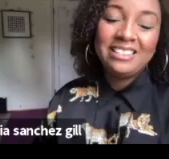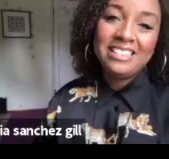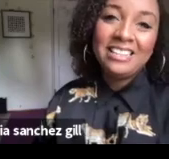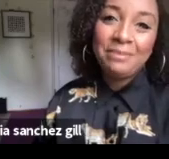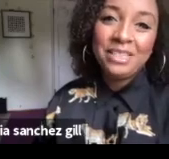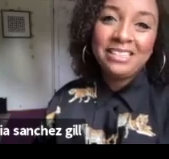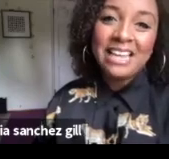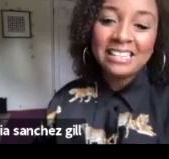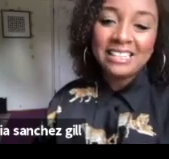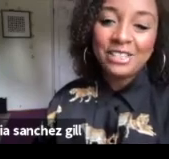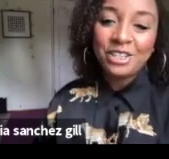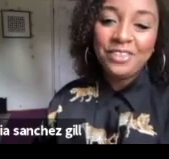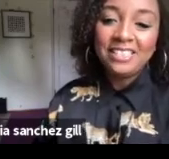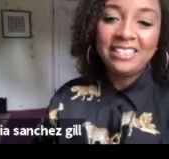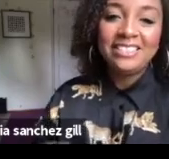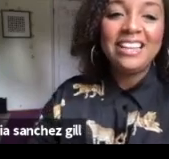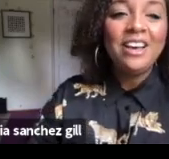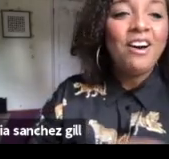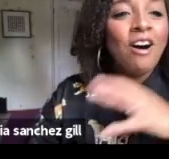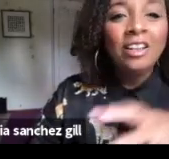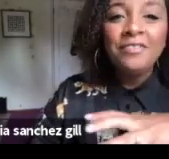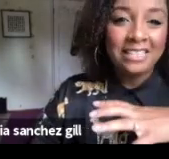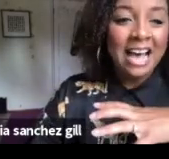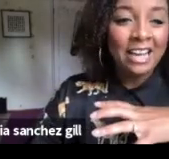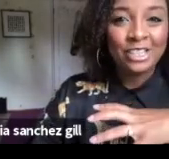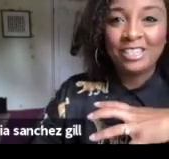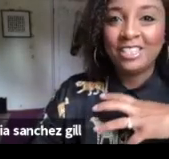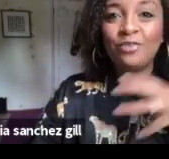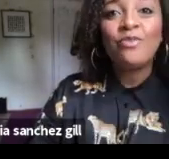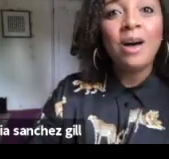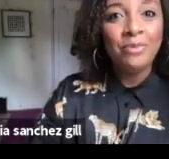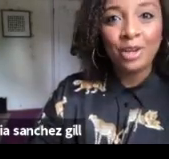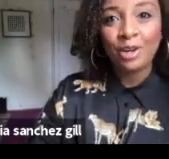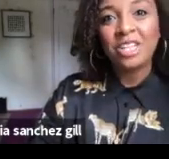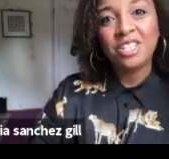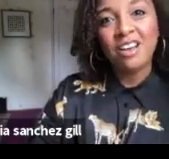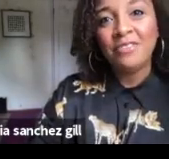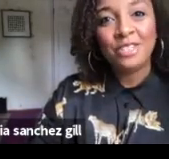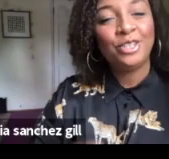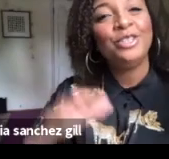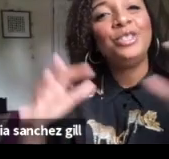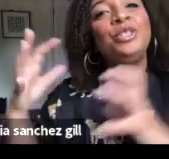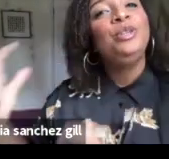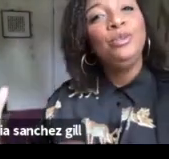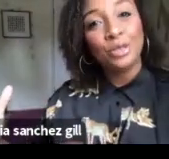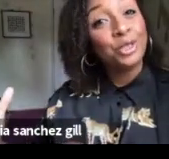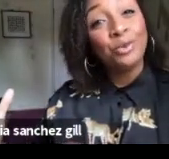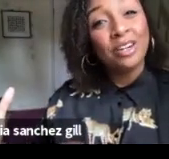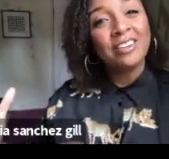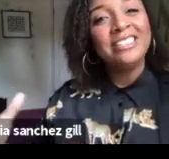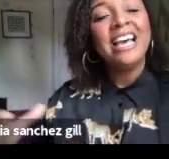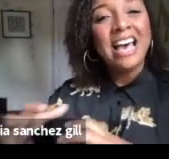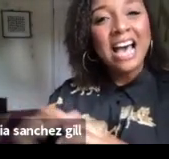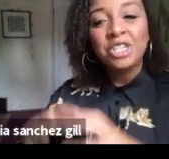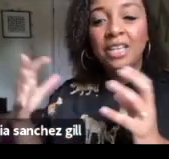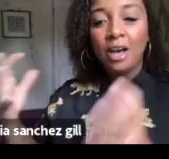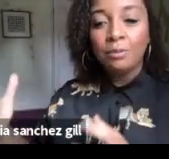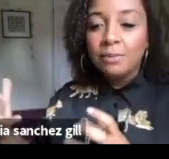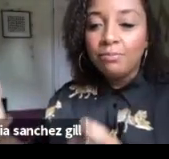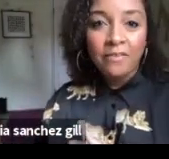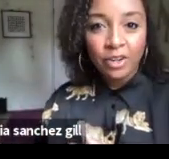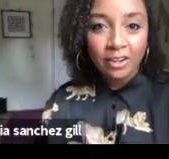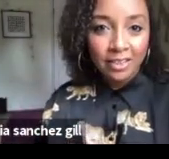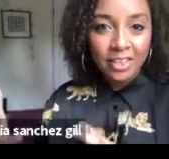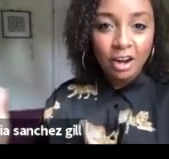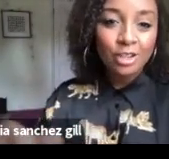when attempting to access services. All of these actors, from the correction officers to social workers, actually help